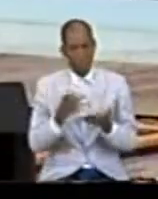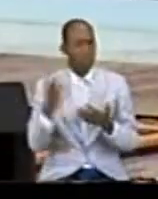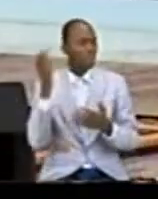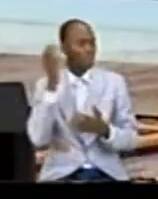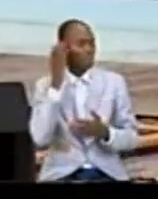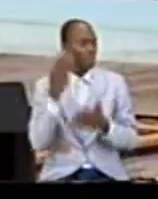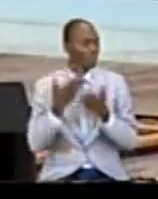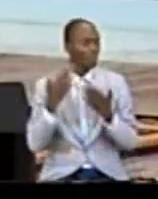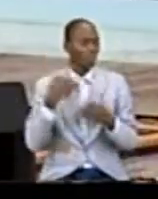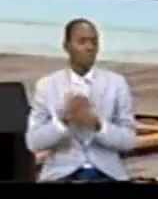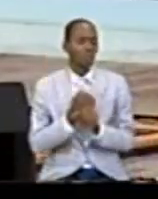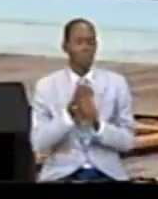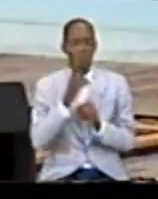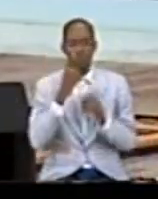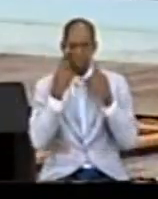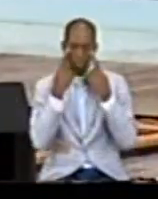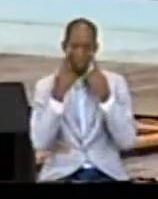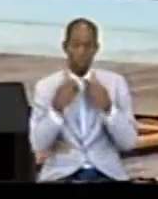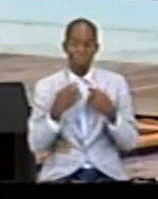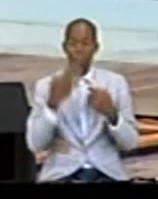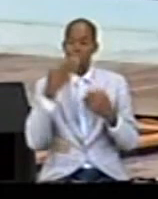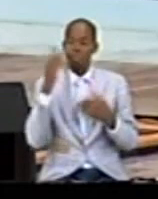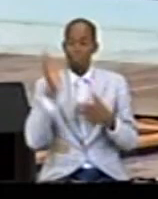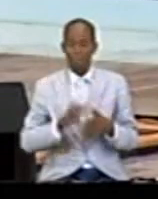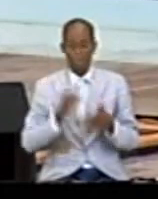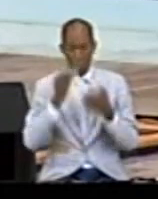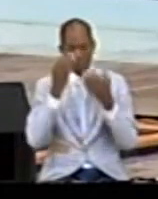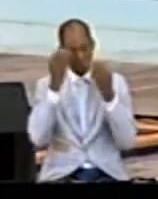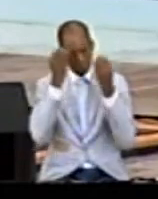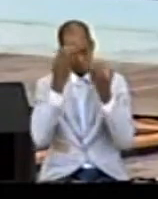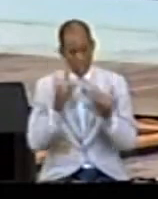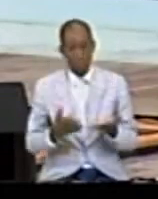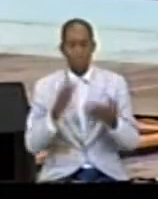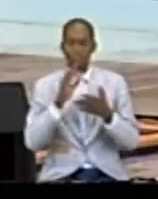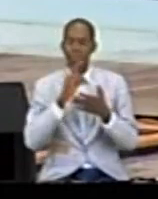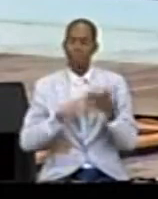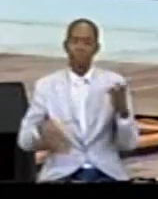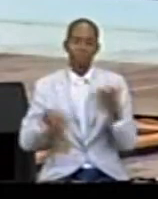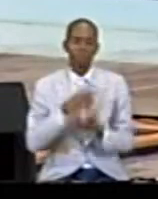you cry, bad news, vanish away.